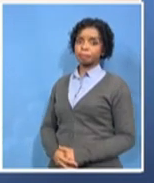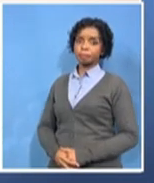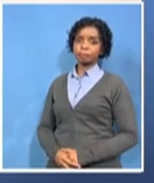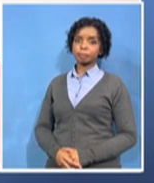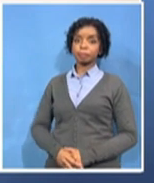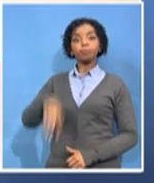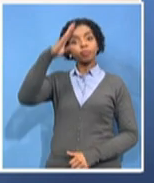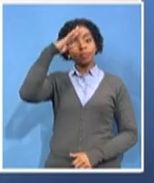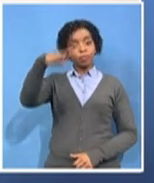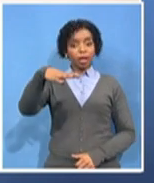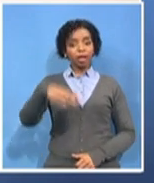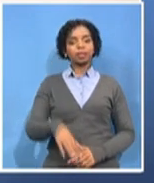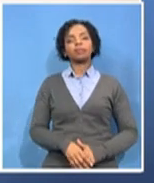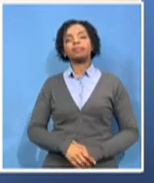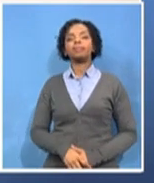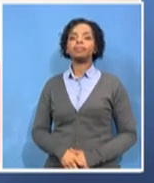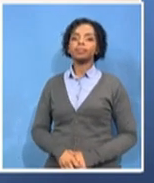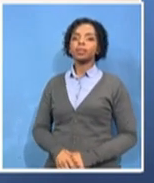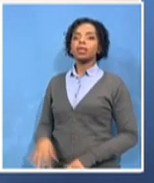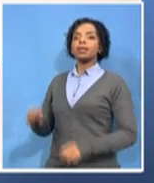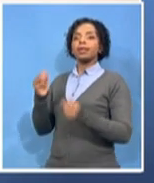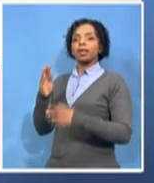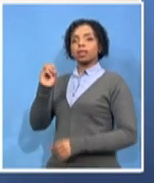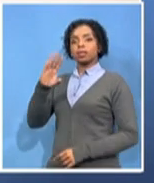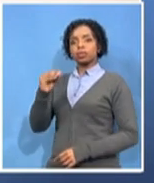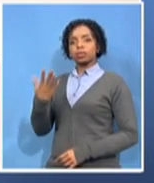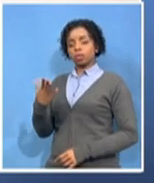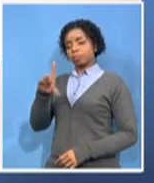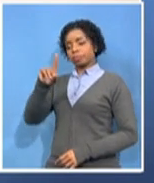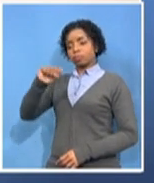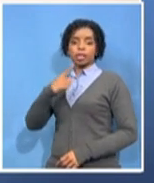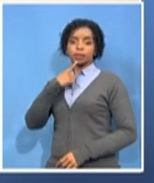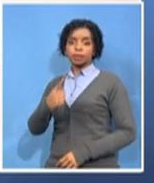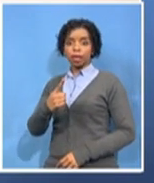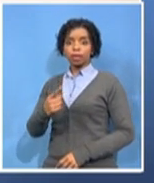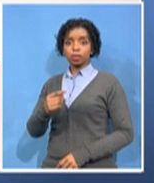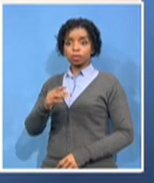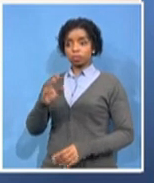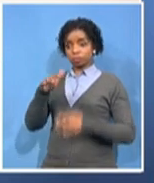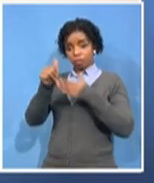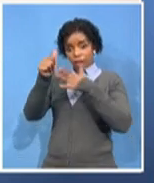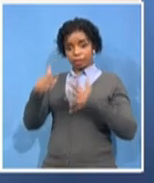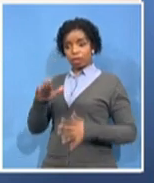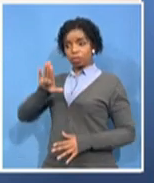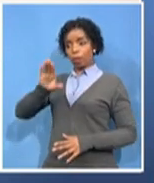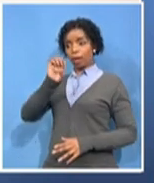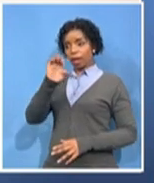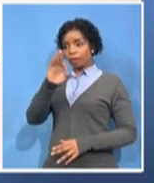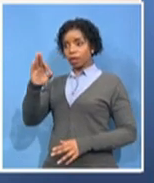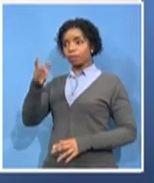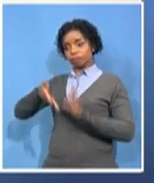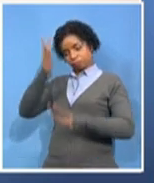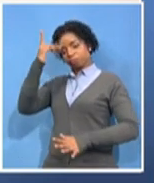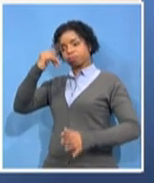So the Democratic Alliance says it's taking leaders of the EFF to court, going to open a case today. What is